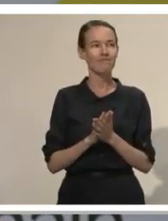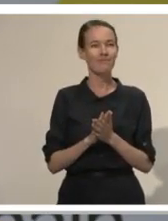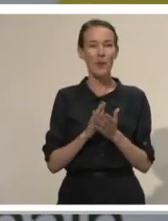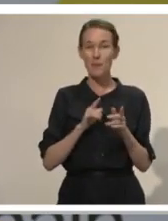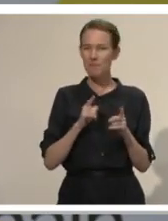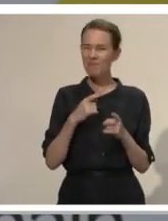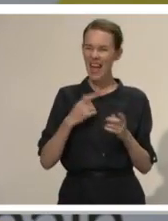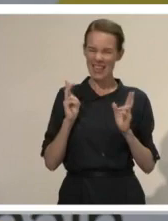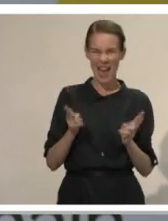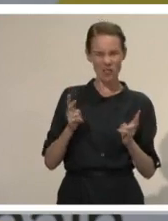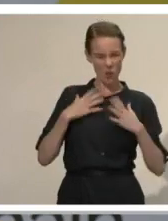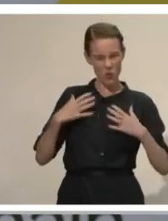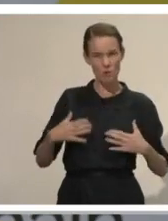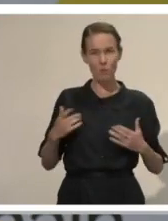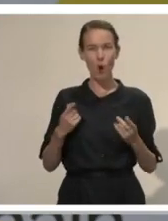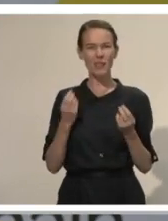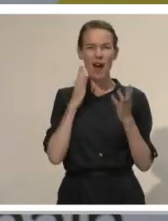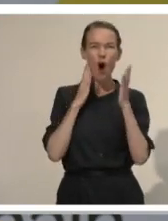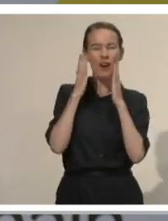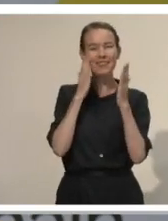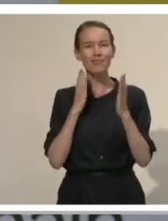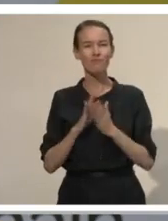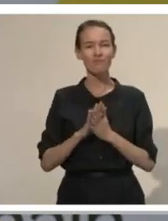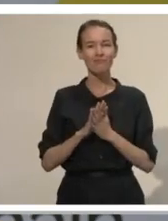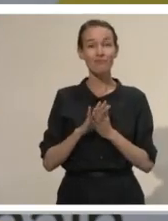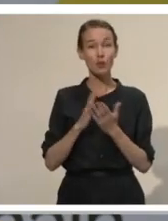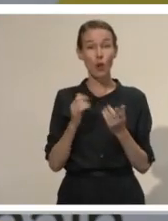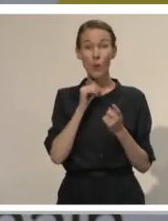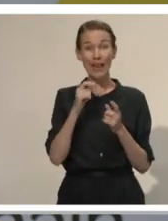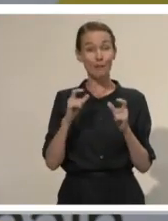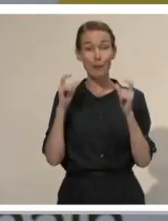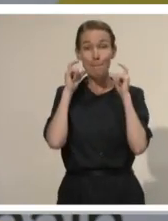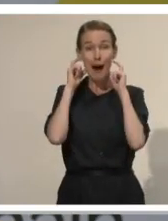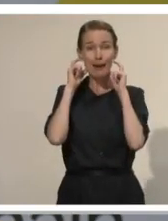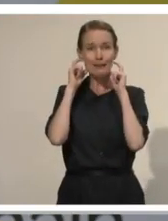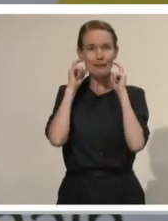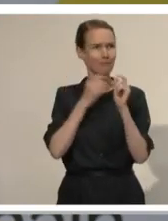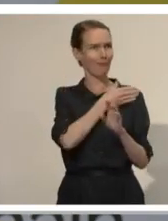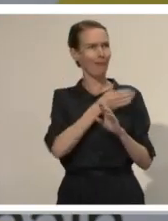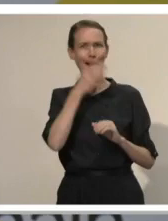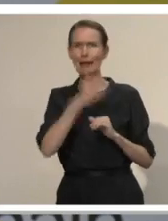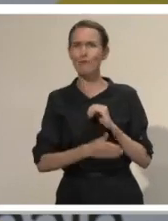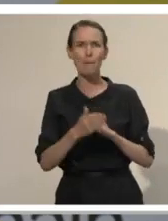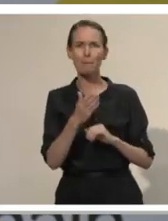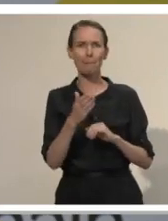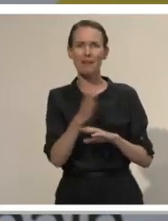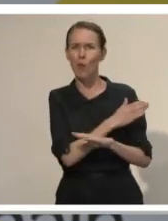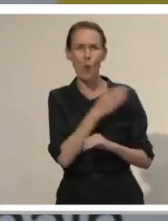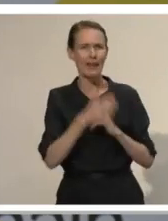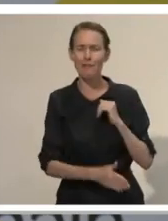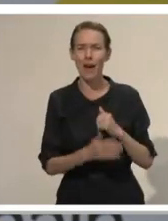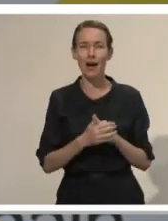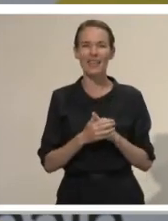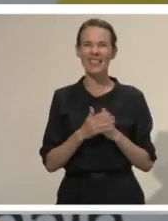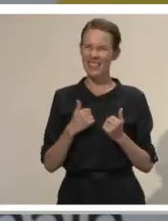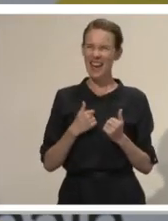to our face, and often if you're not used to wearing a mask, for example, you don't spend day after day in an operating theatre, the tendency is to then keep